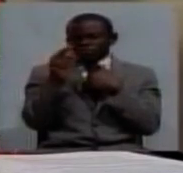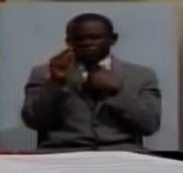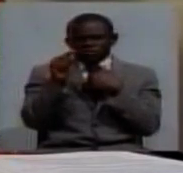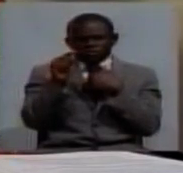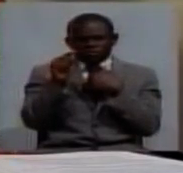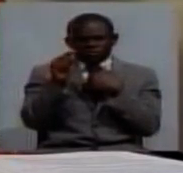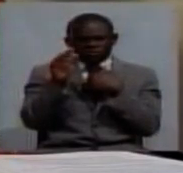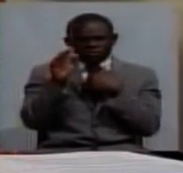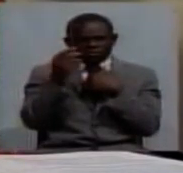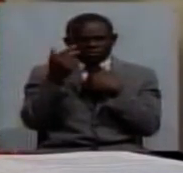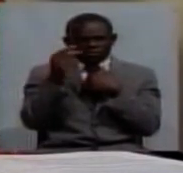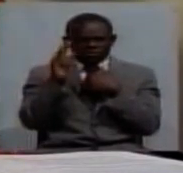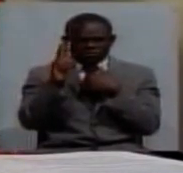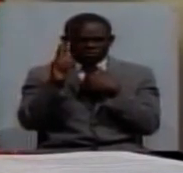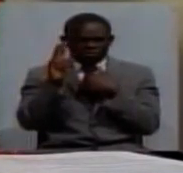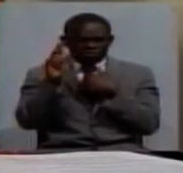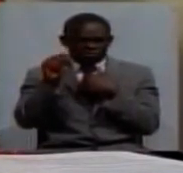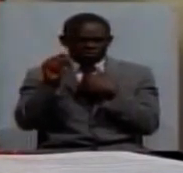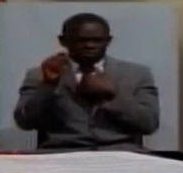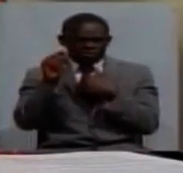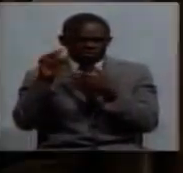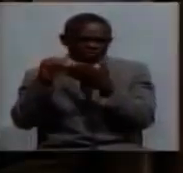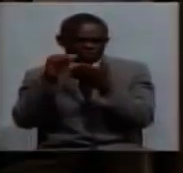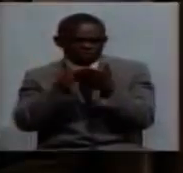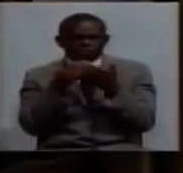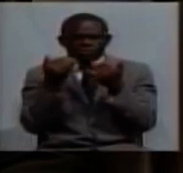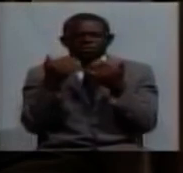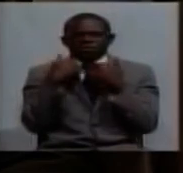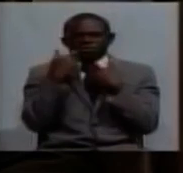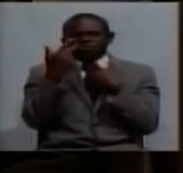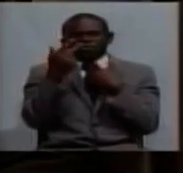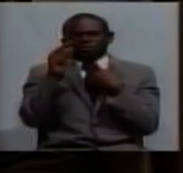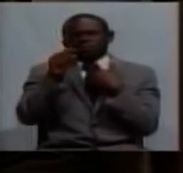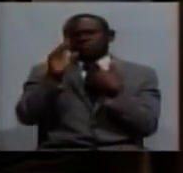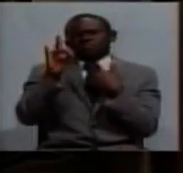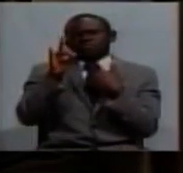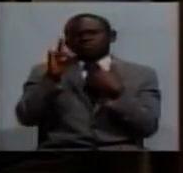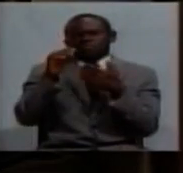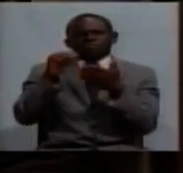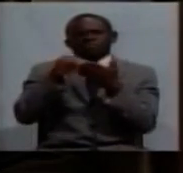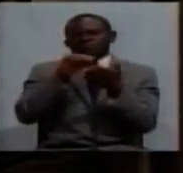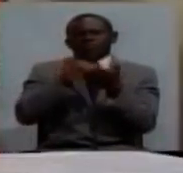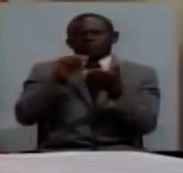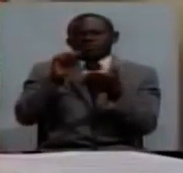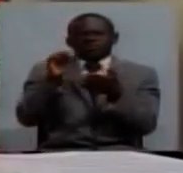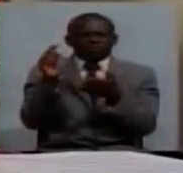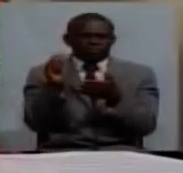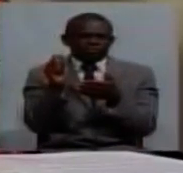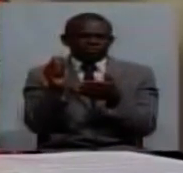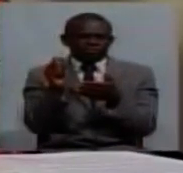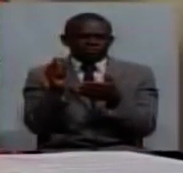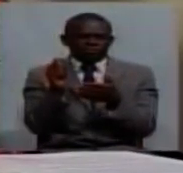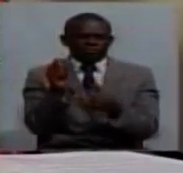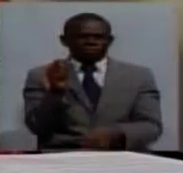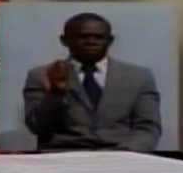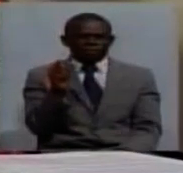to 7, for example? Double the figures. What is it that we can learn from what we've been doing and double that up? So I think